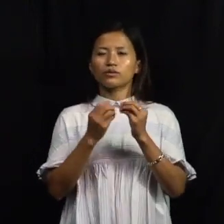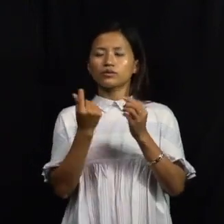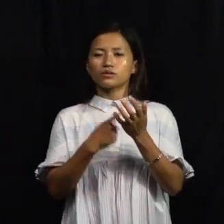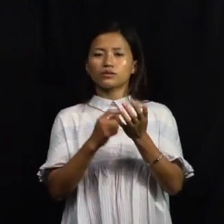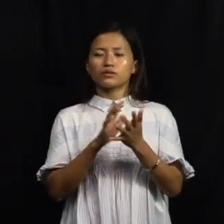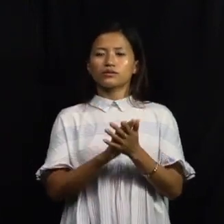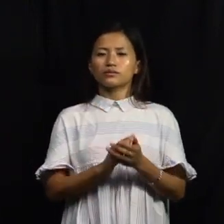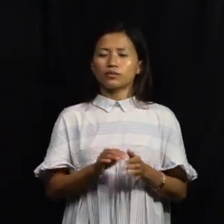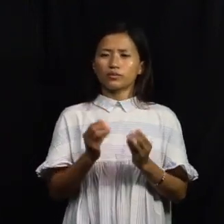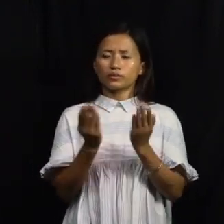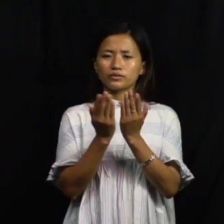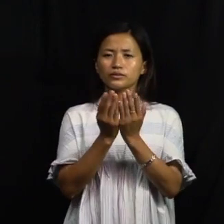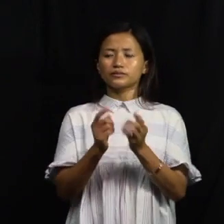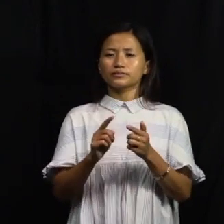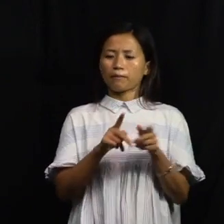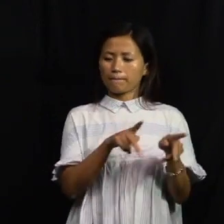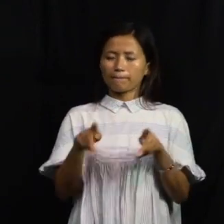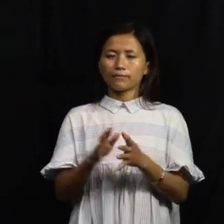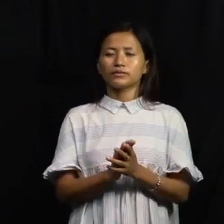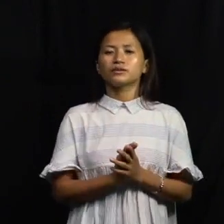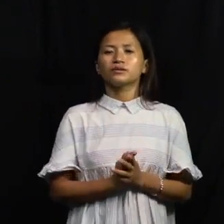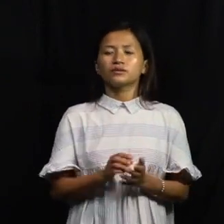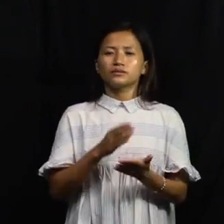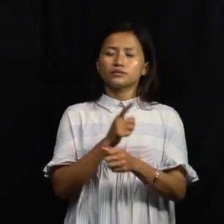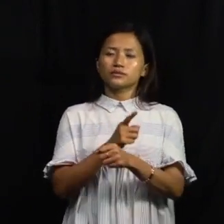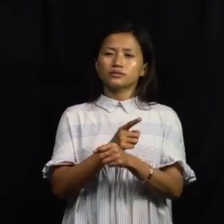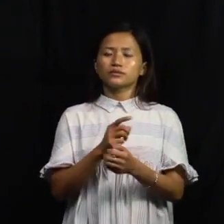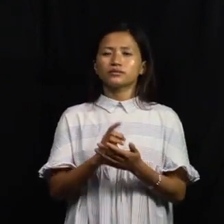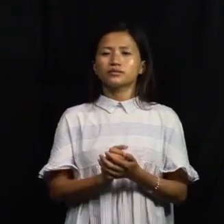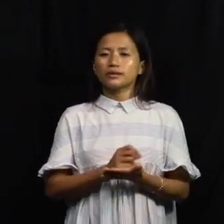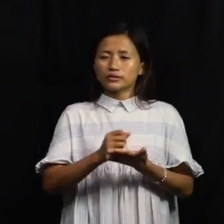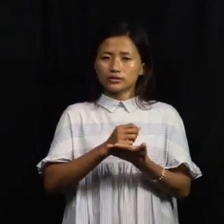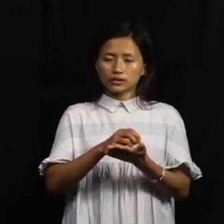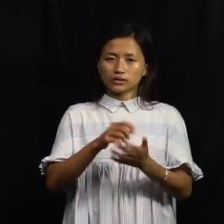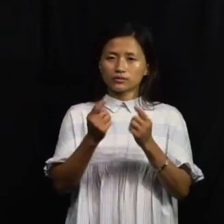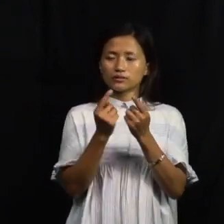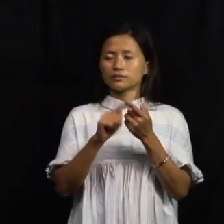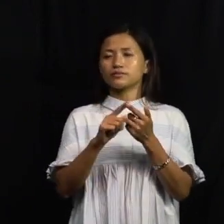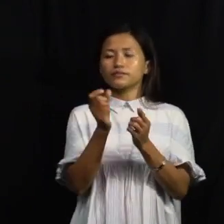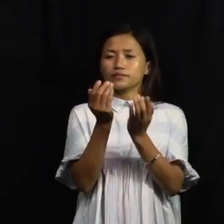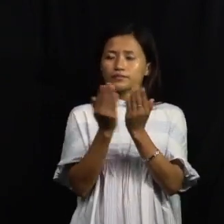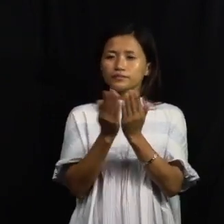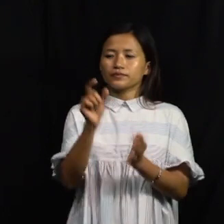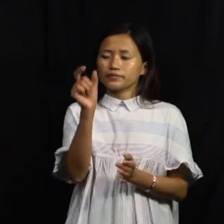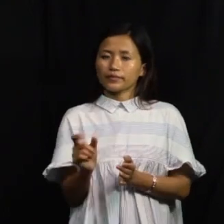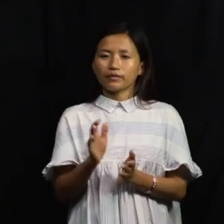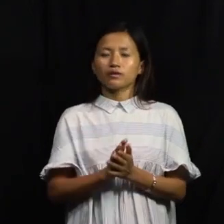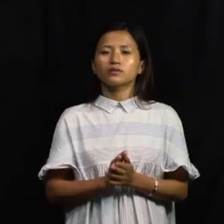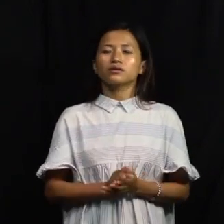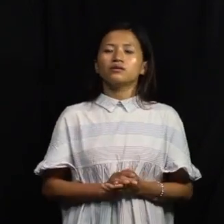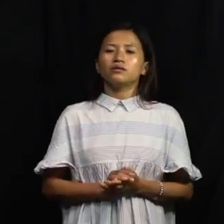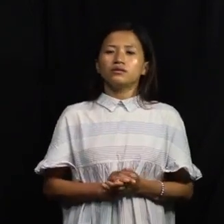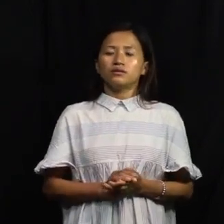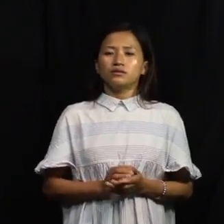So policymakers and teachers and educationists, they will try to understand the problems of education so